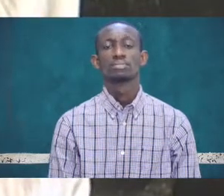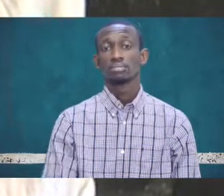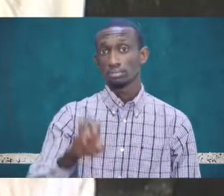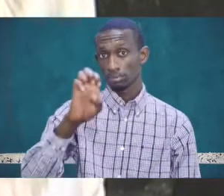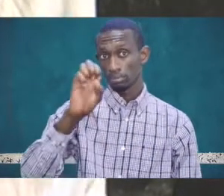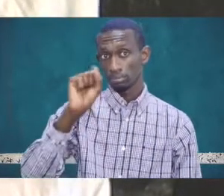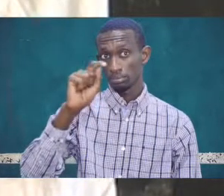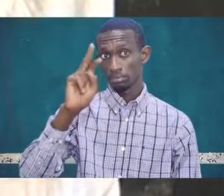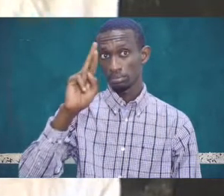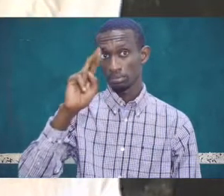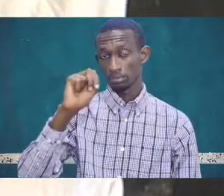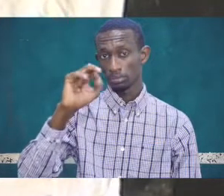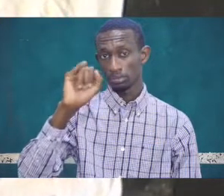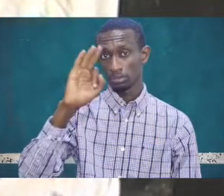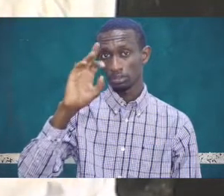esterification reaction.